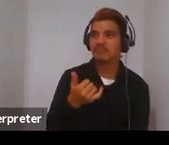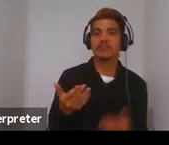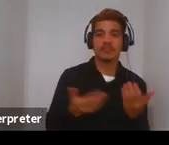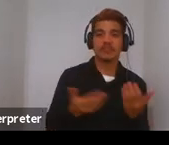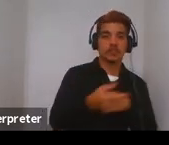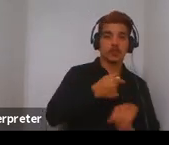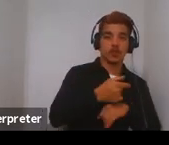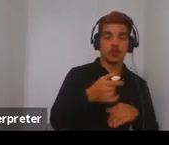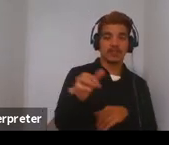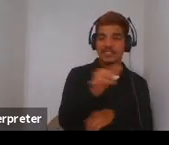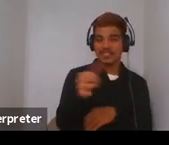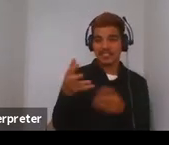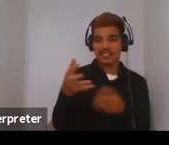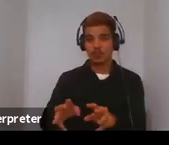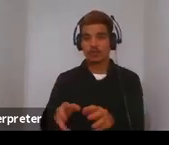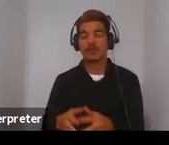way.